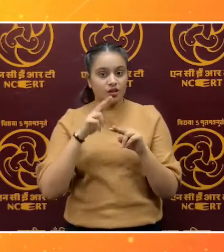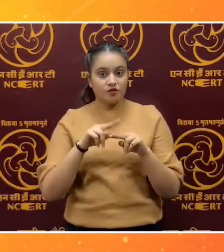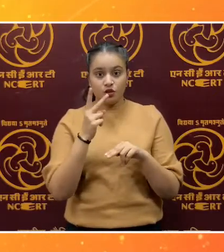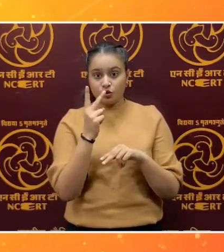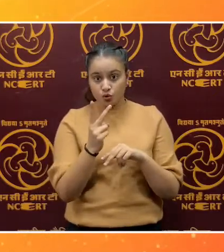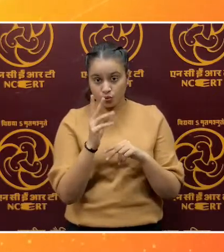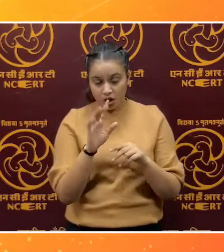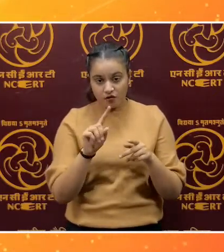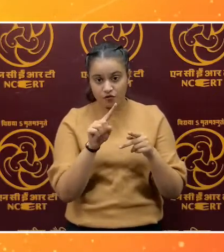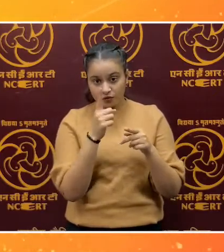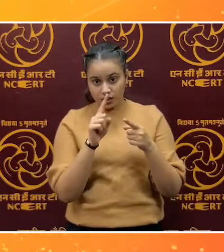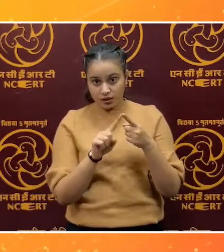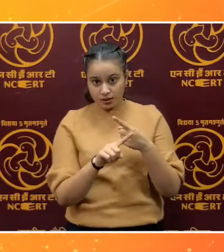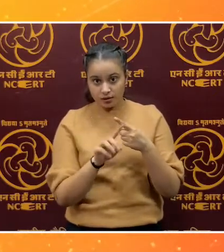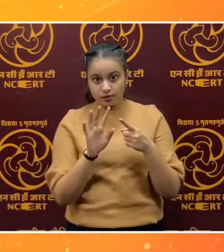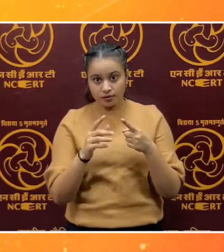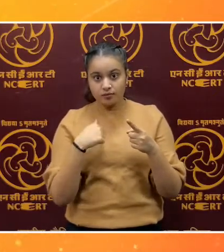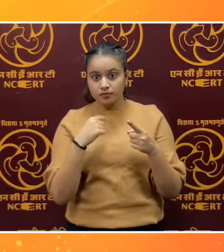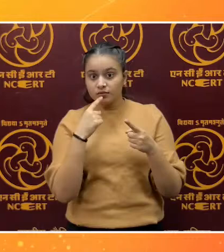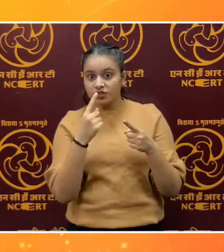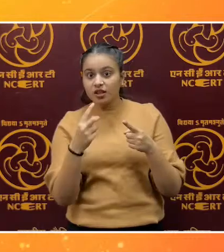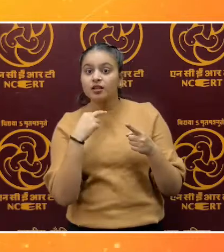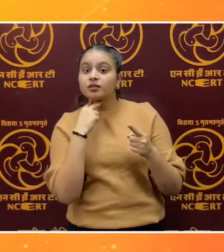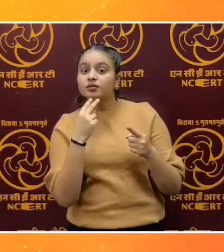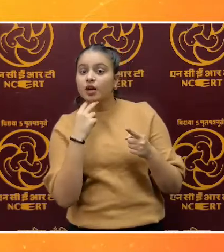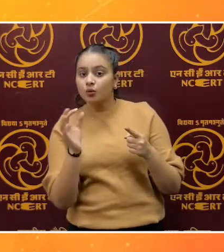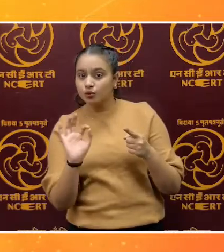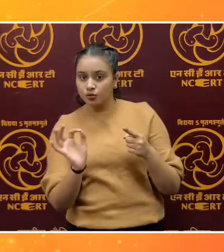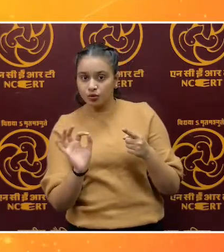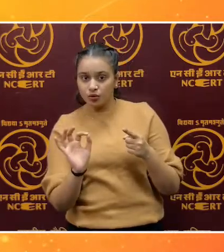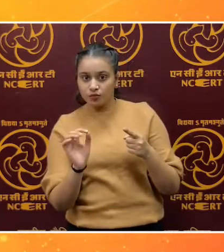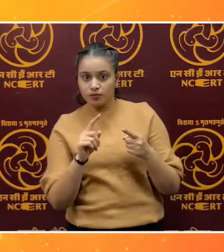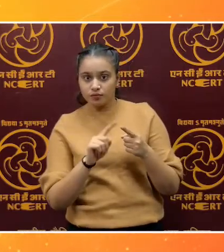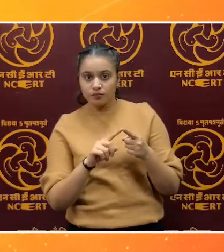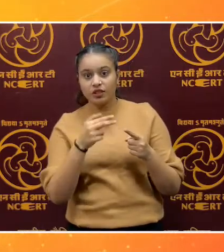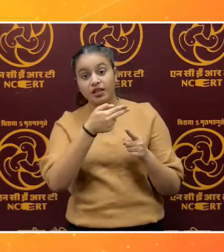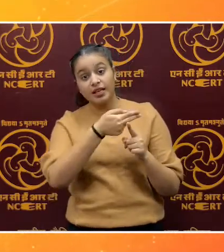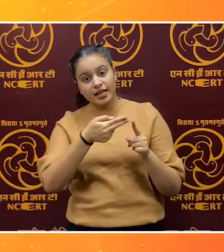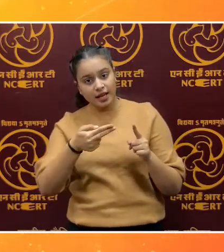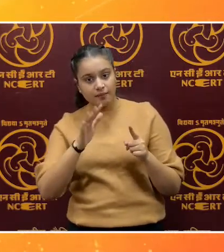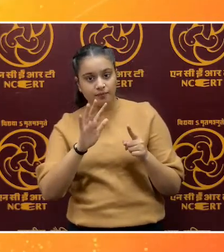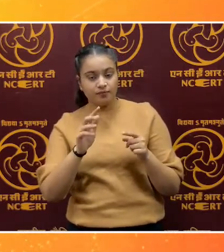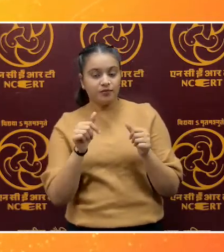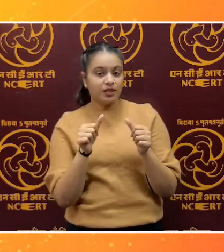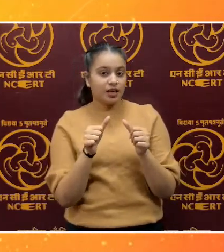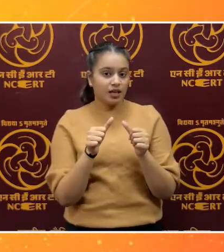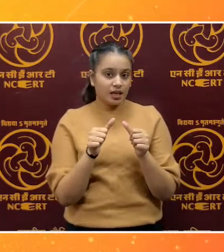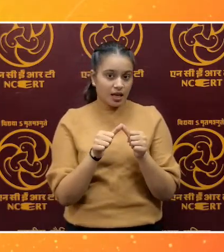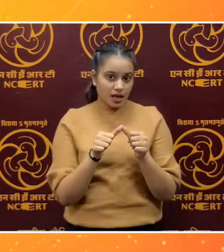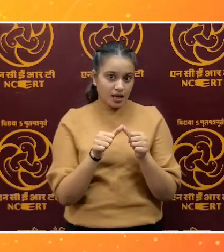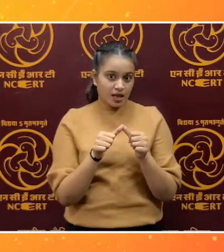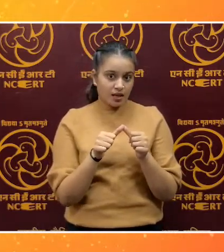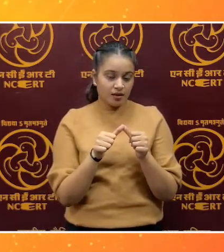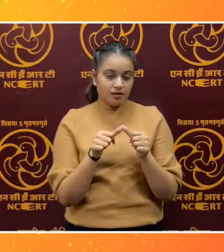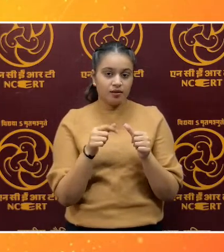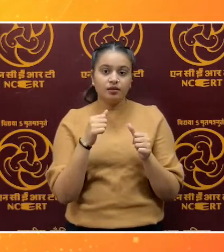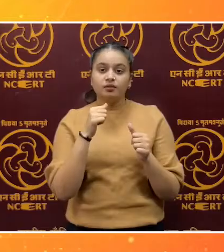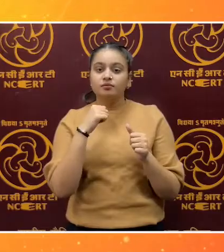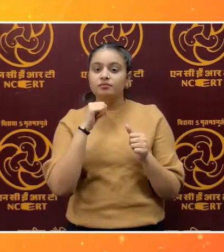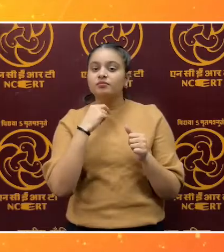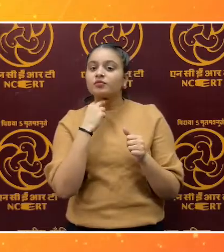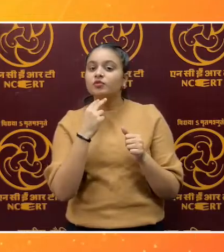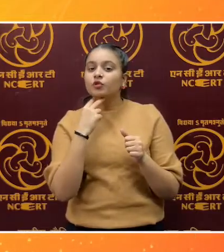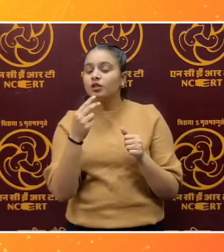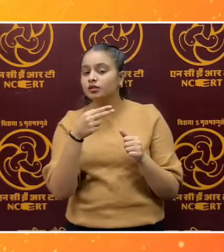the first vowel will not say its sound. It will say its name. Like A sounds A, but it will say